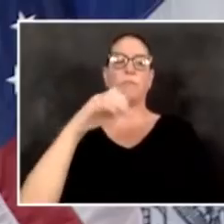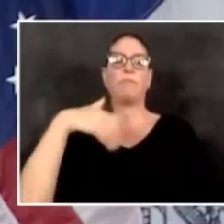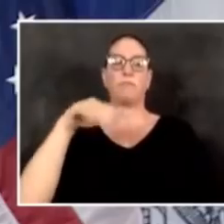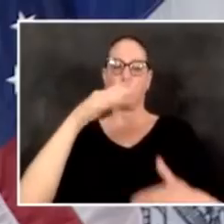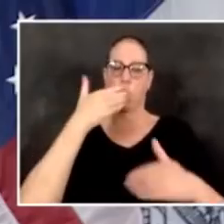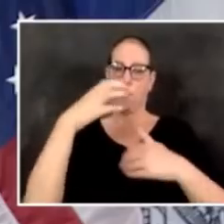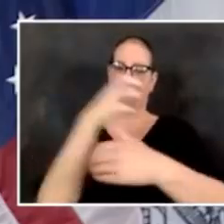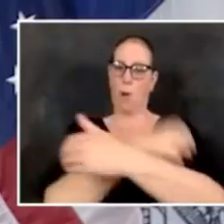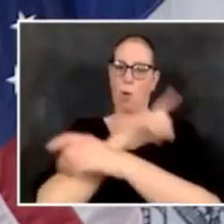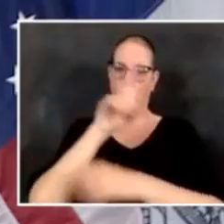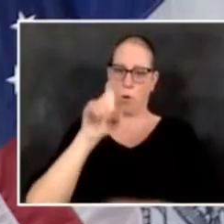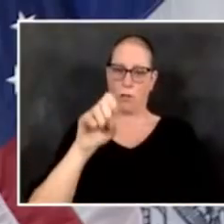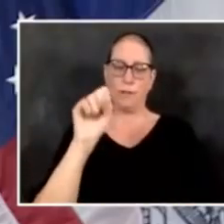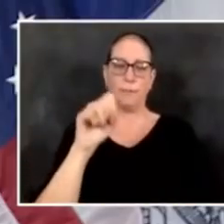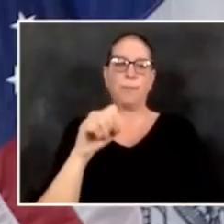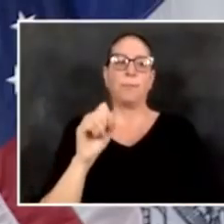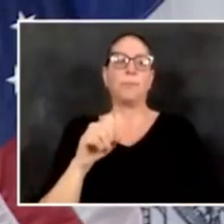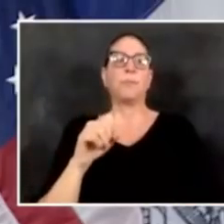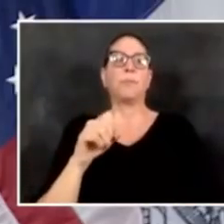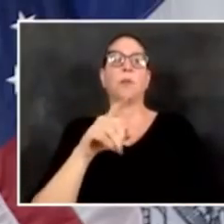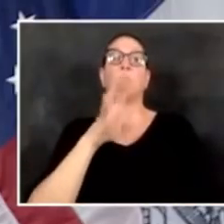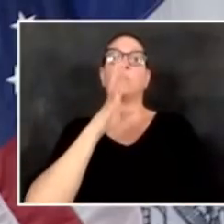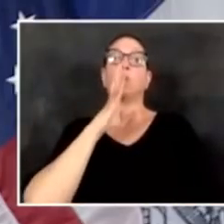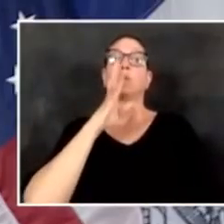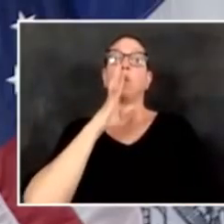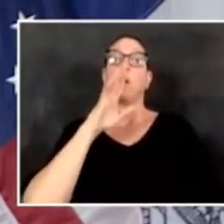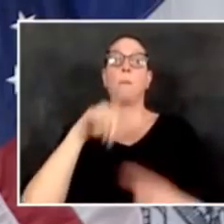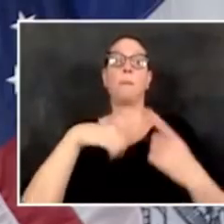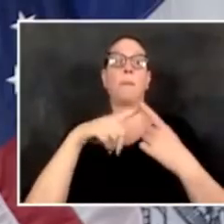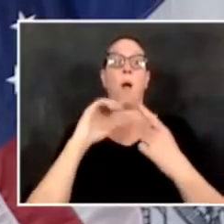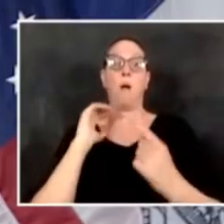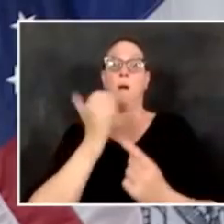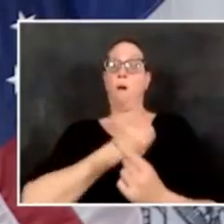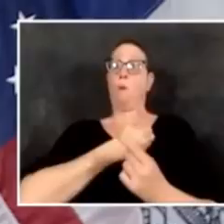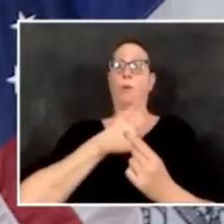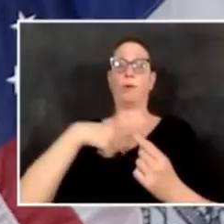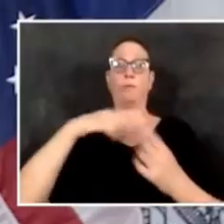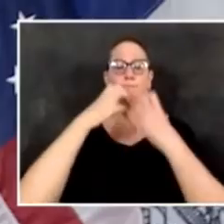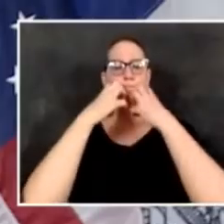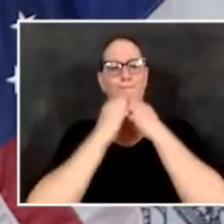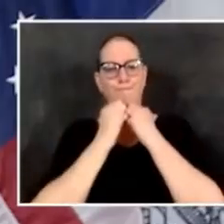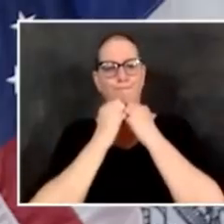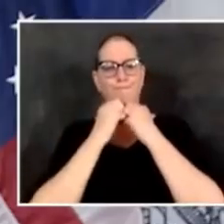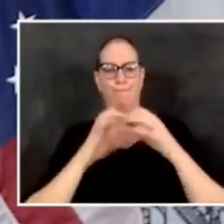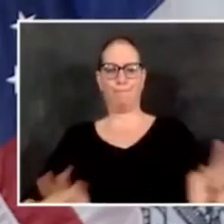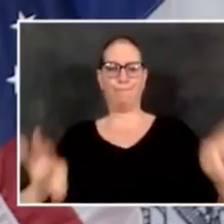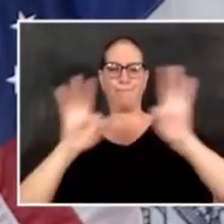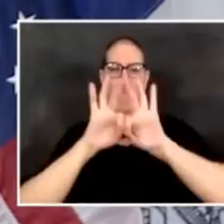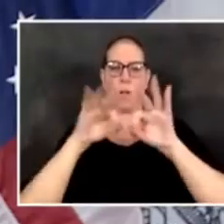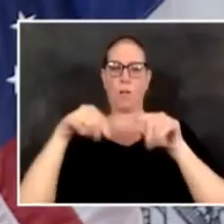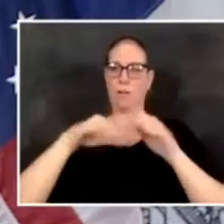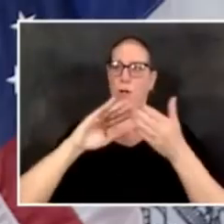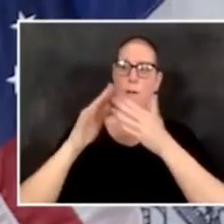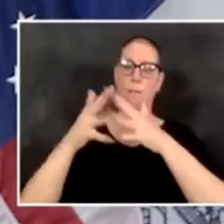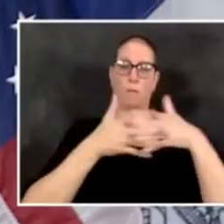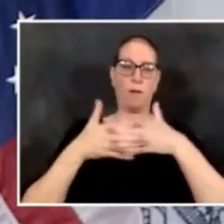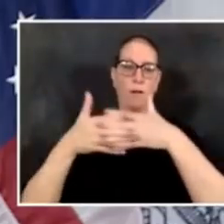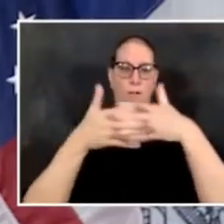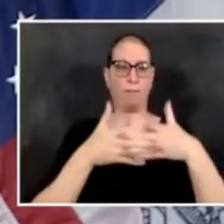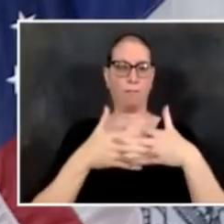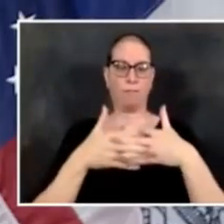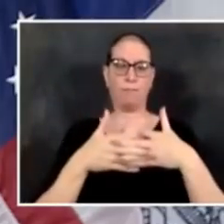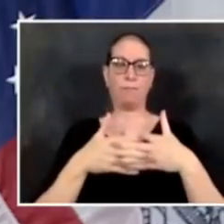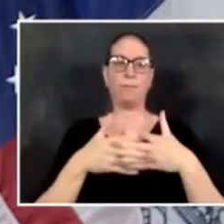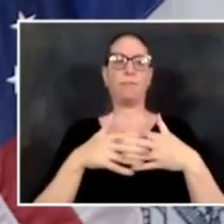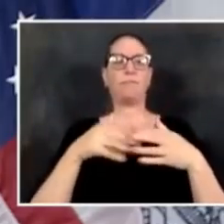of the values that we hold in the highest regard in this country and certainly this city: the right to people to gather,